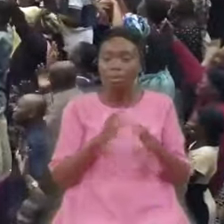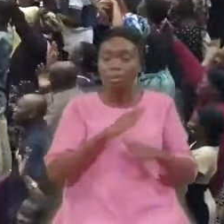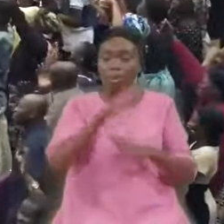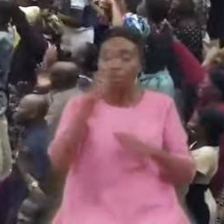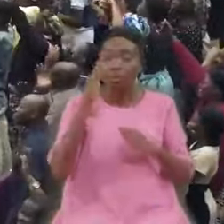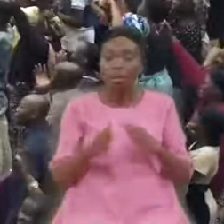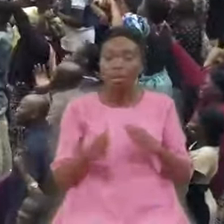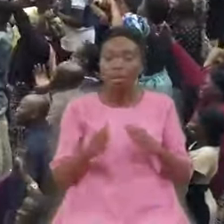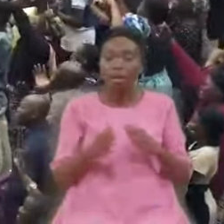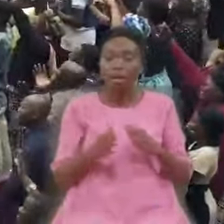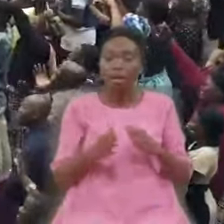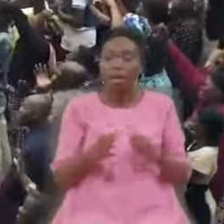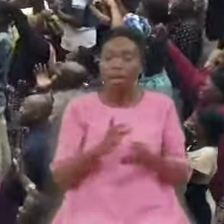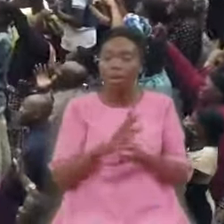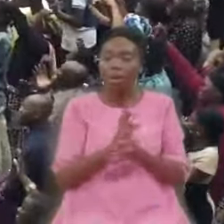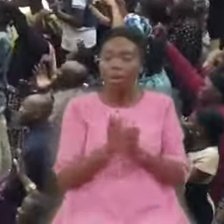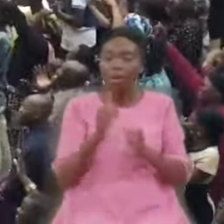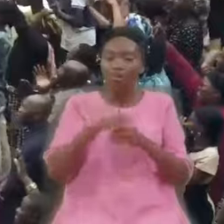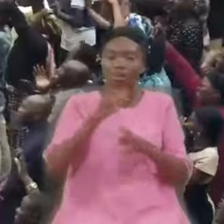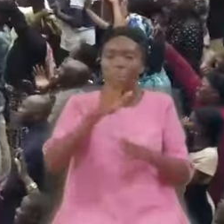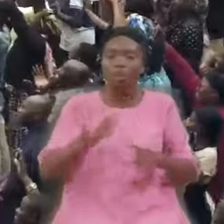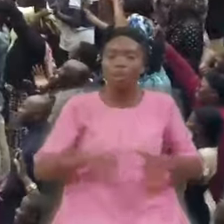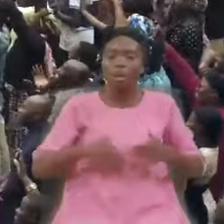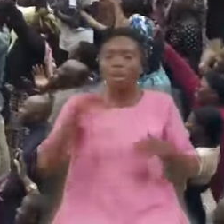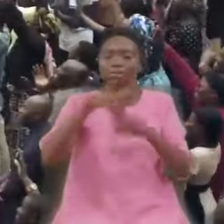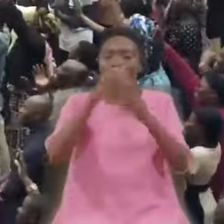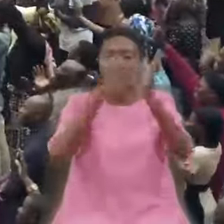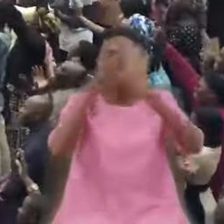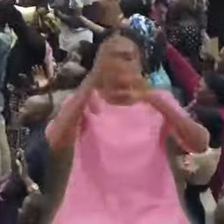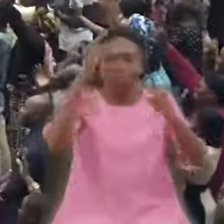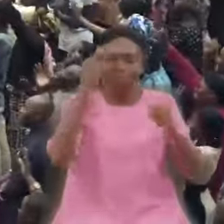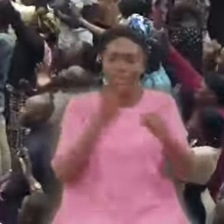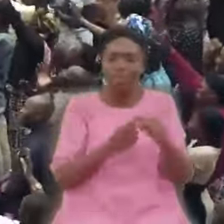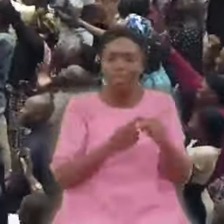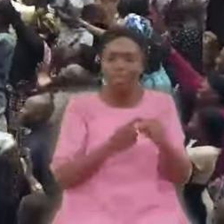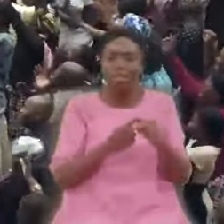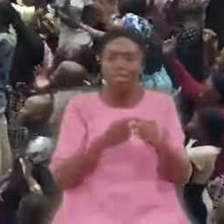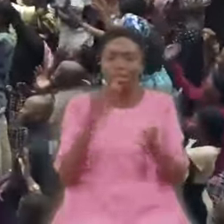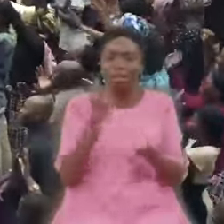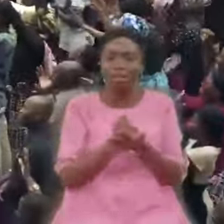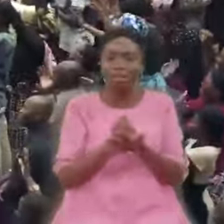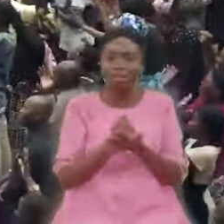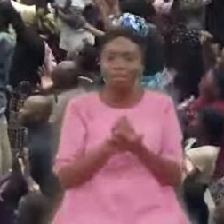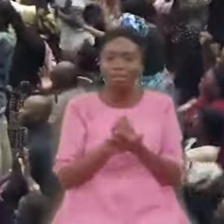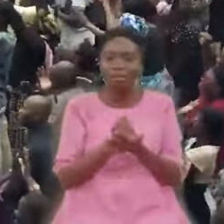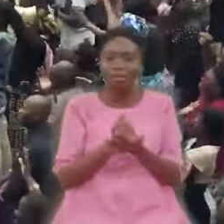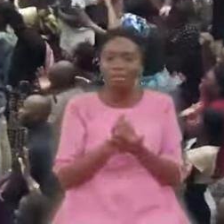Total recovery in your life in Jesus' name.